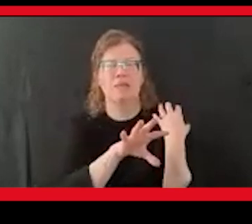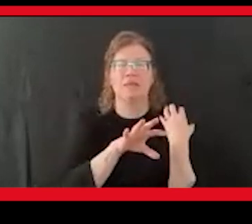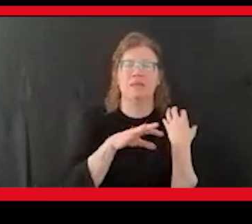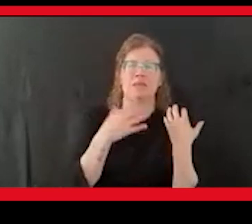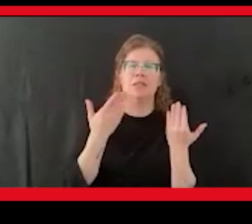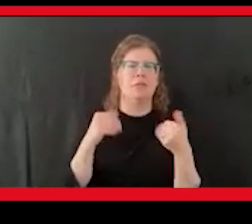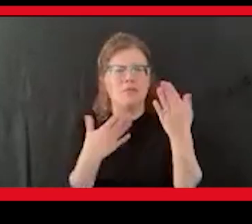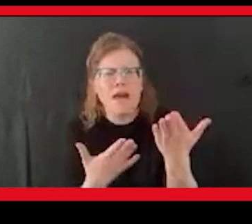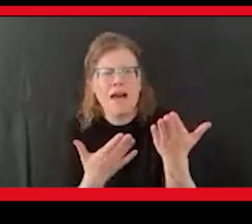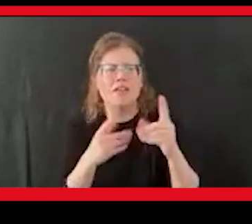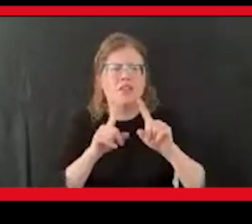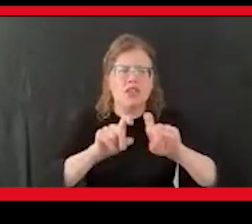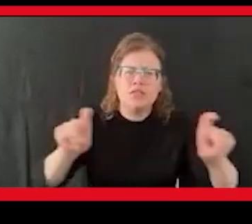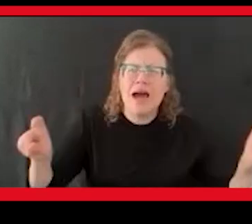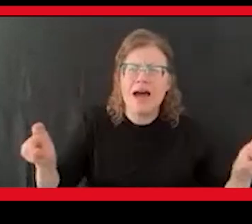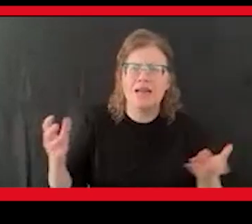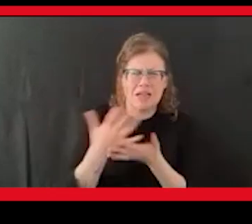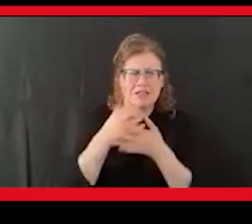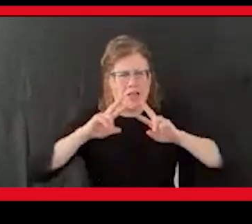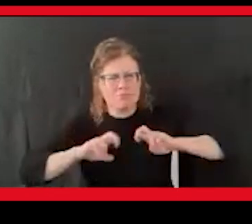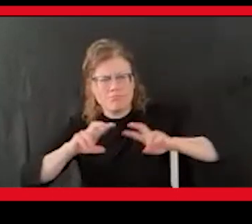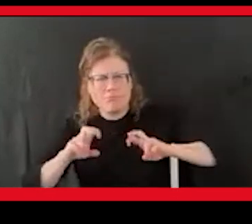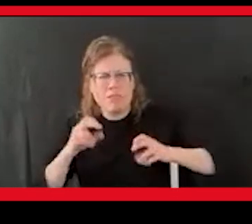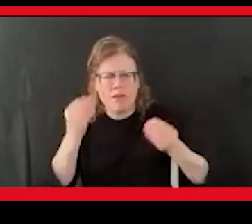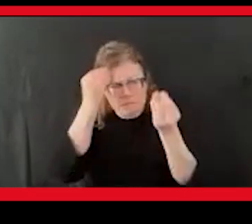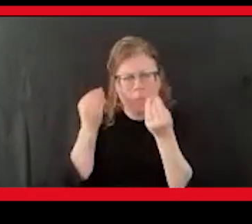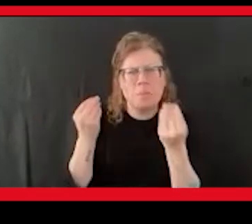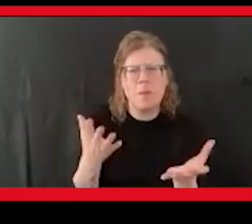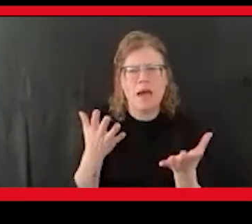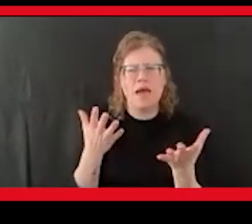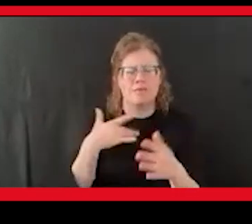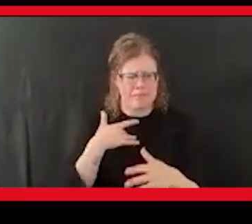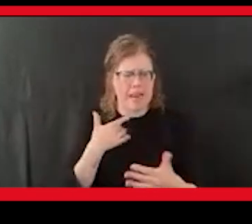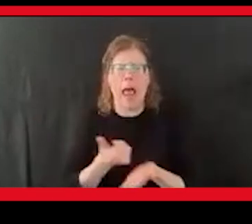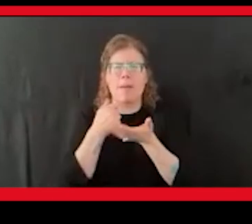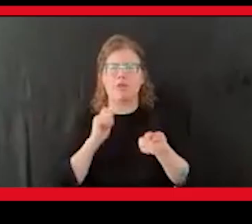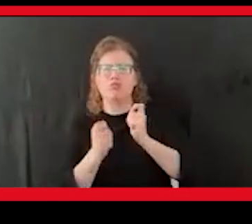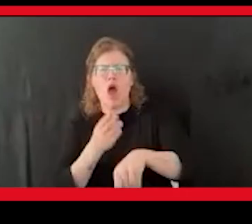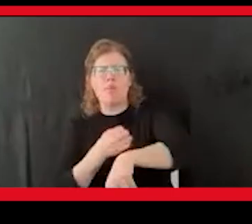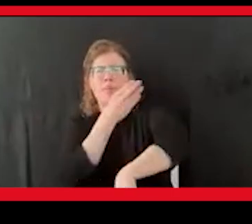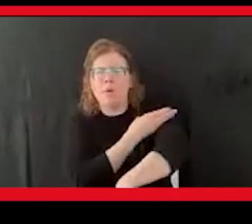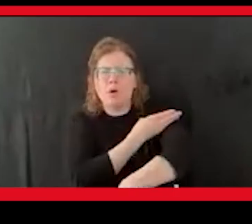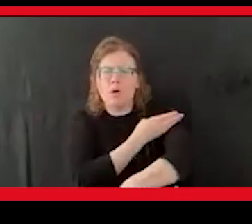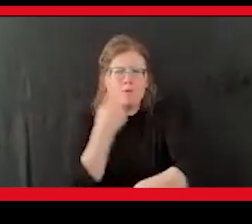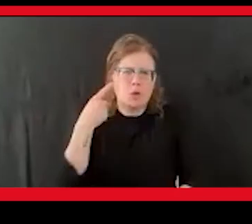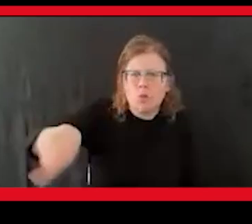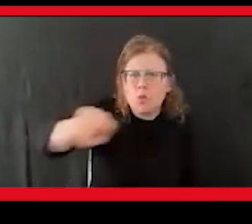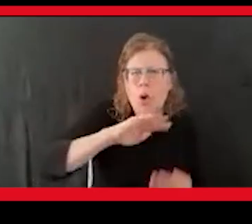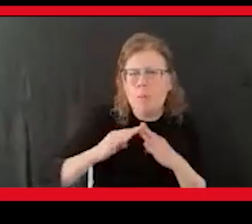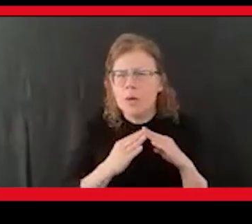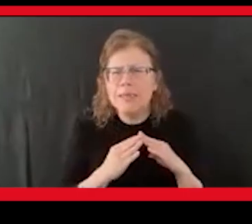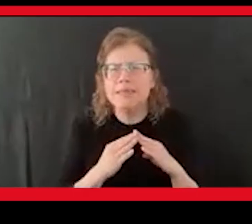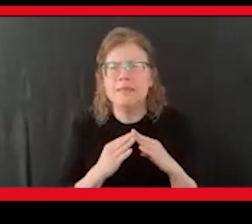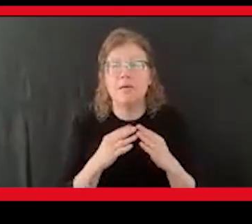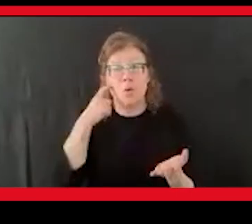to serve you and our communities better. Please take note of these dates. Projects can start before